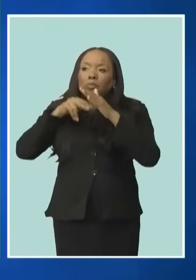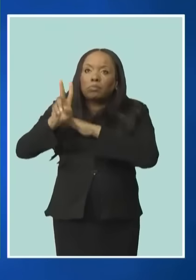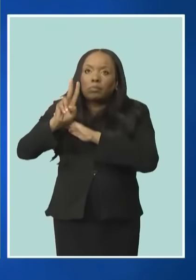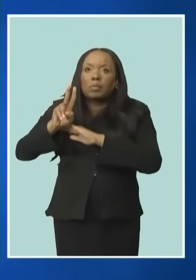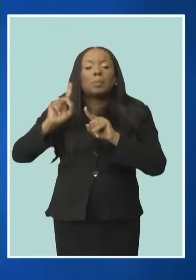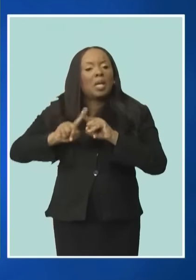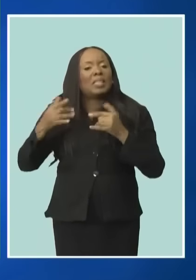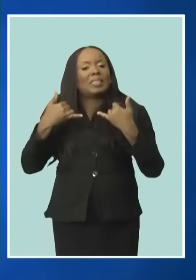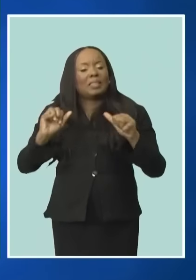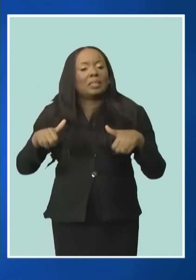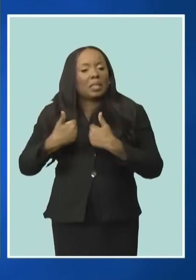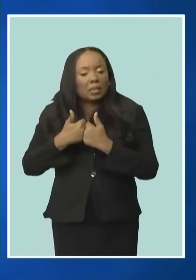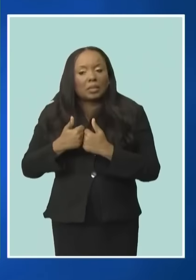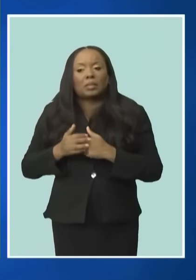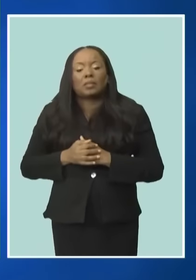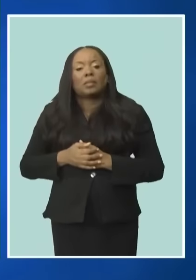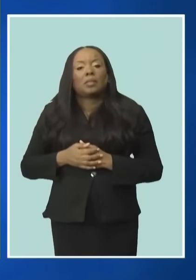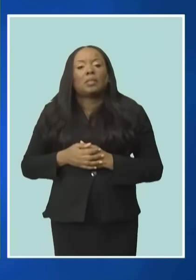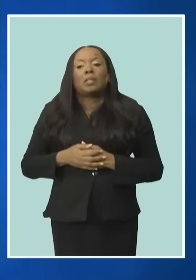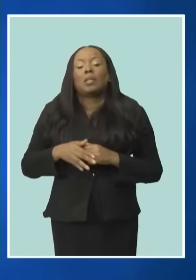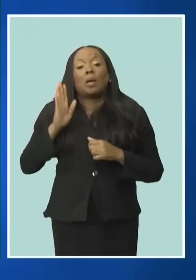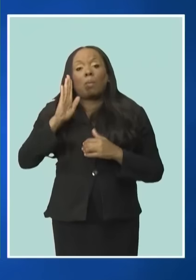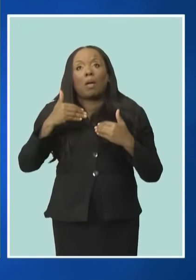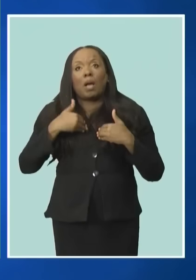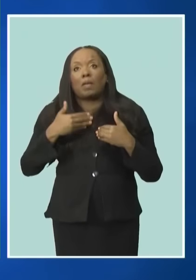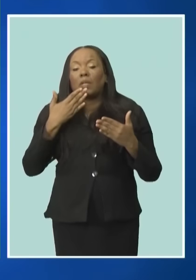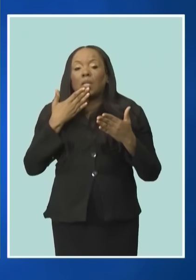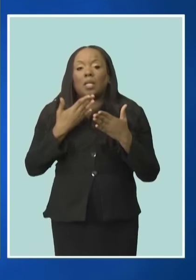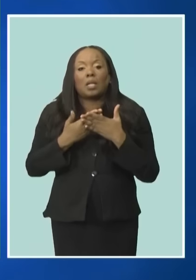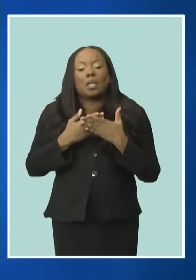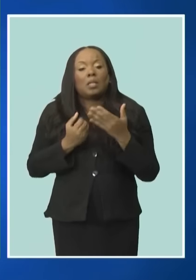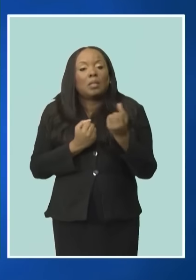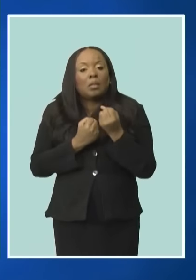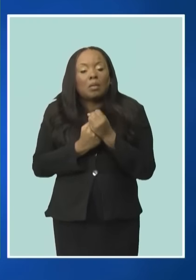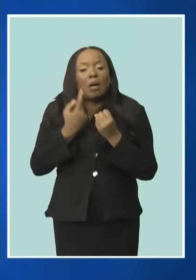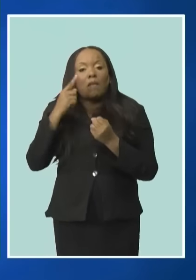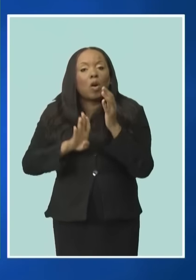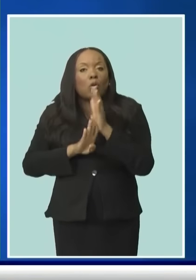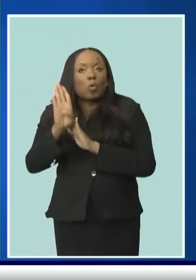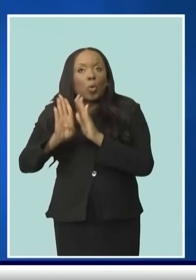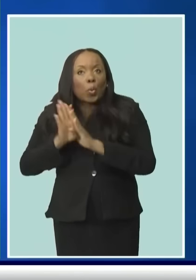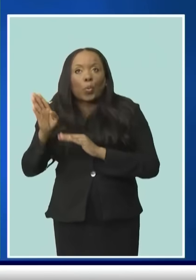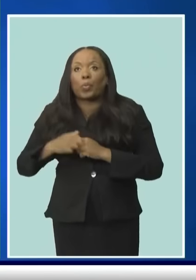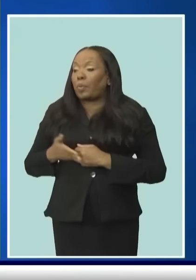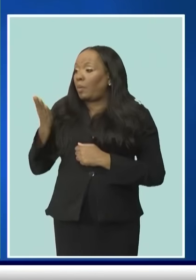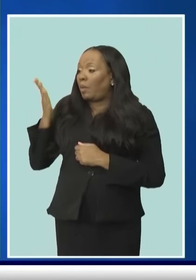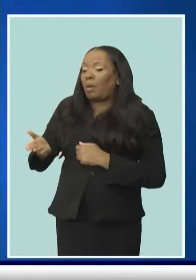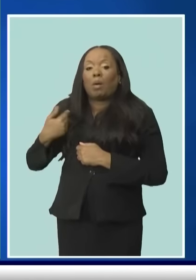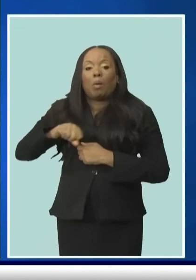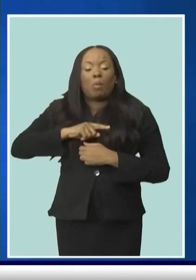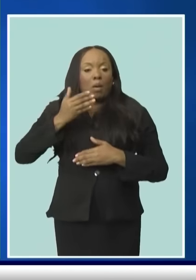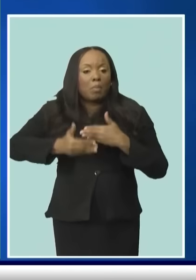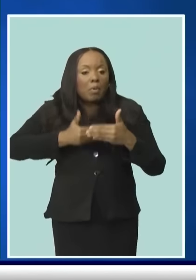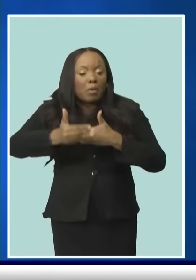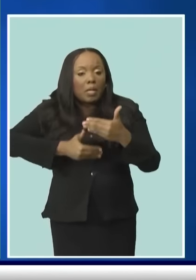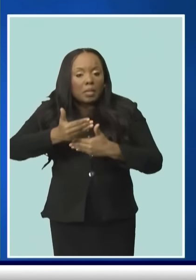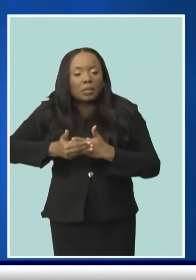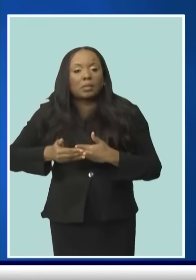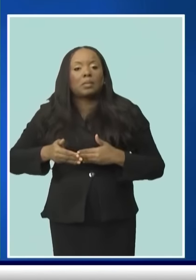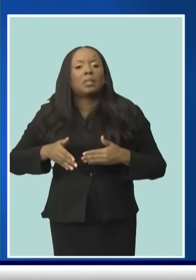innovative adaptability and a profound commitment to sustainable growth. As we progress on this journey, let us seize